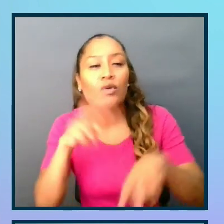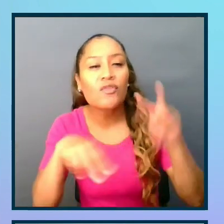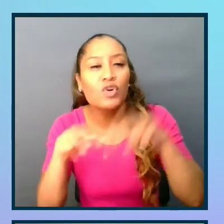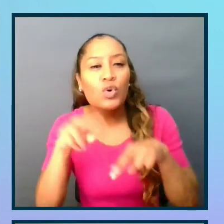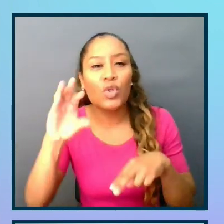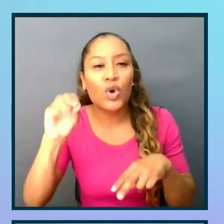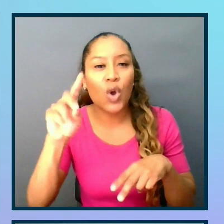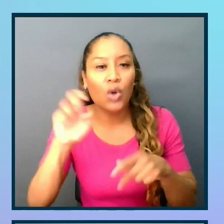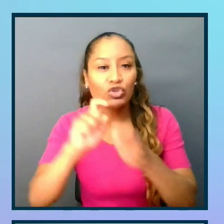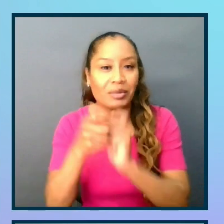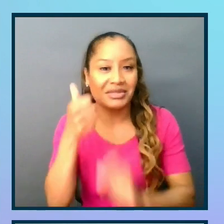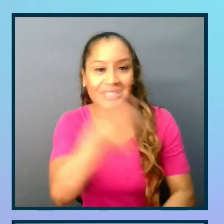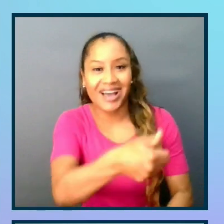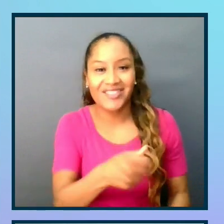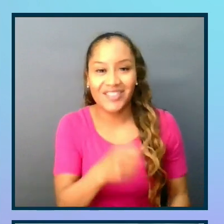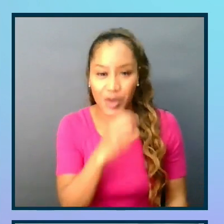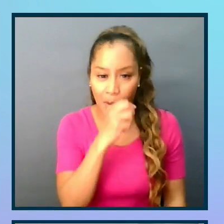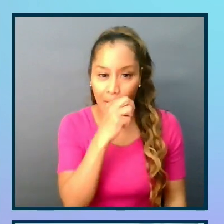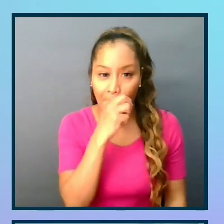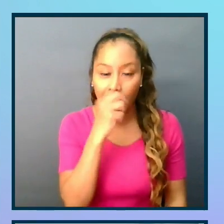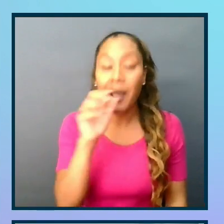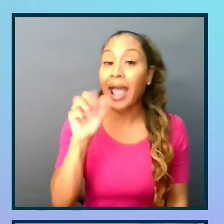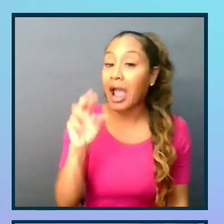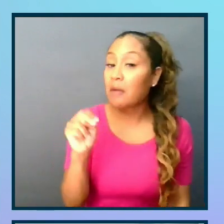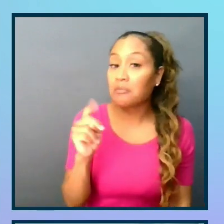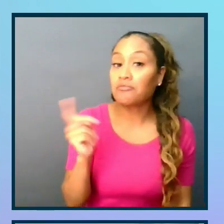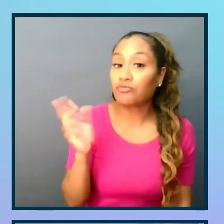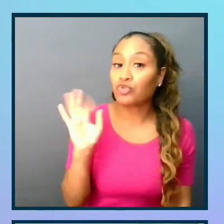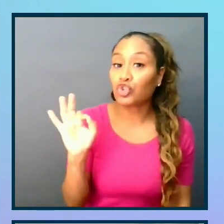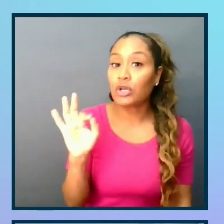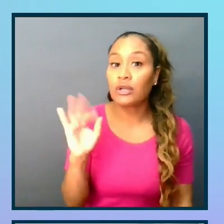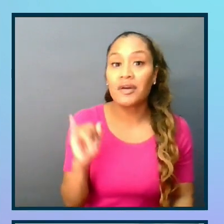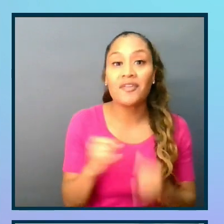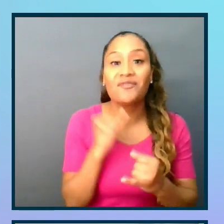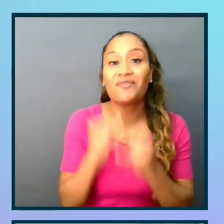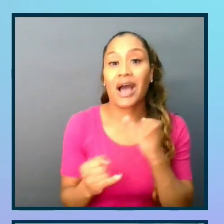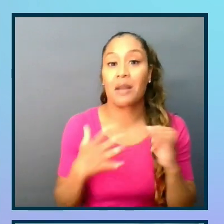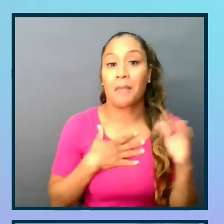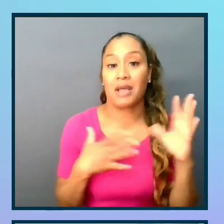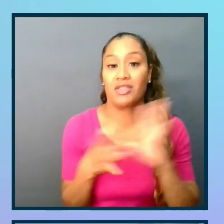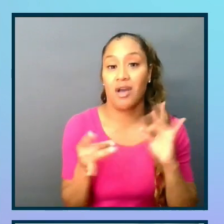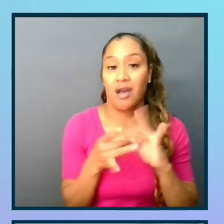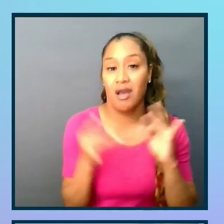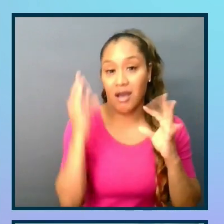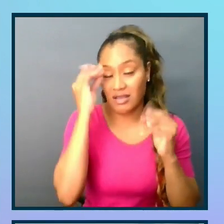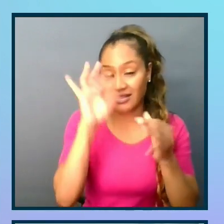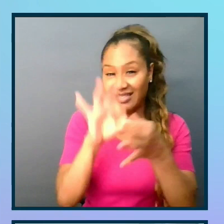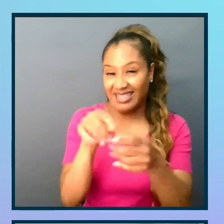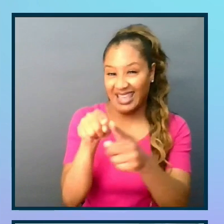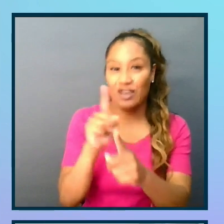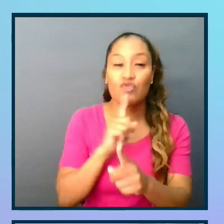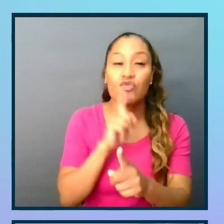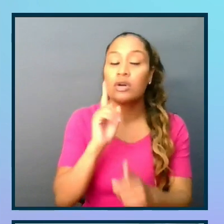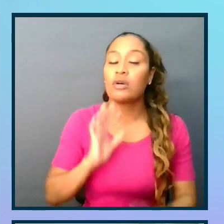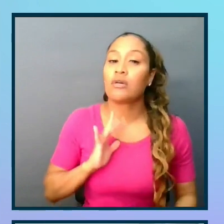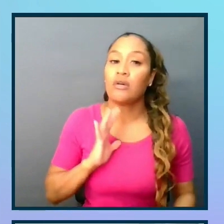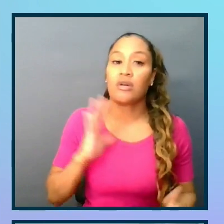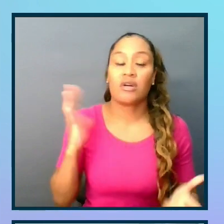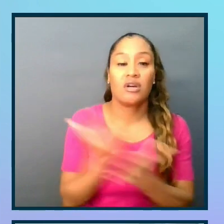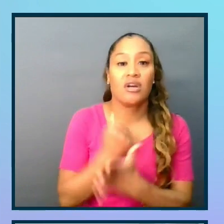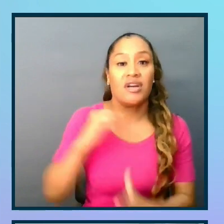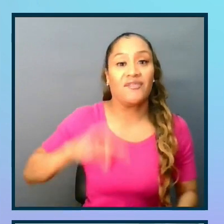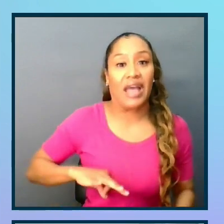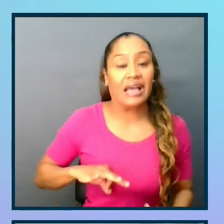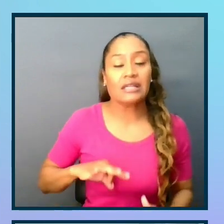themselves. Yeah, very good. Final thoughts on this is one of the real advantages of this is that